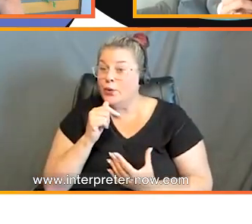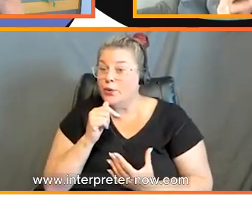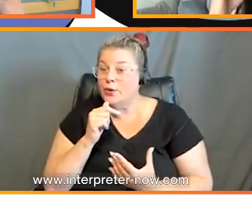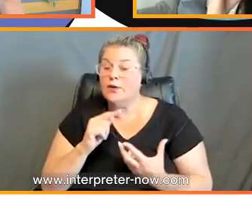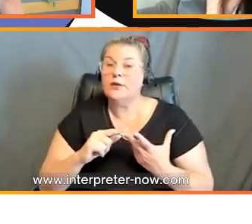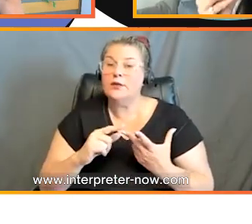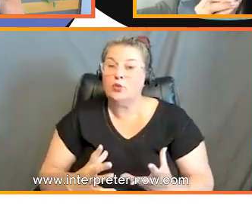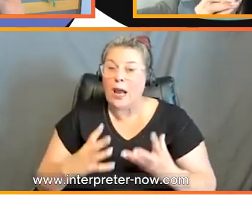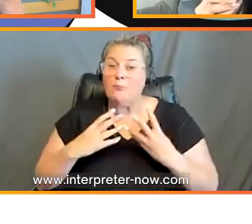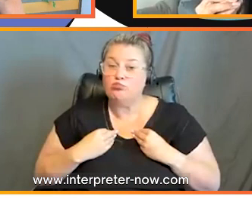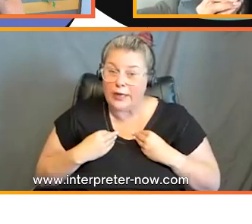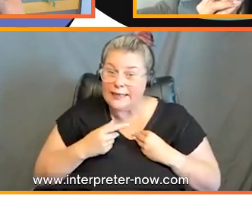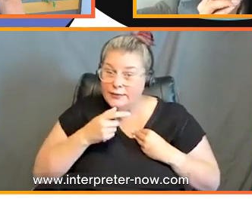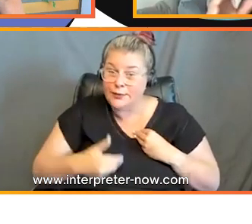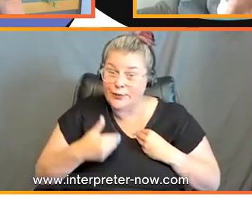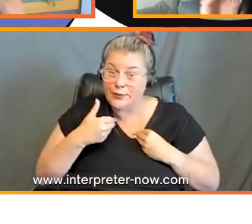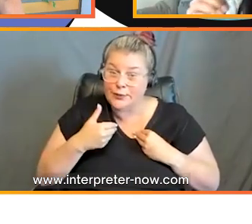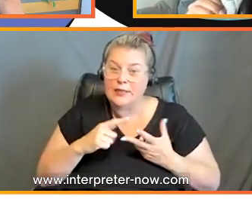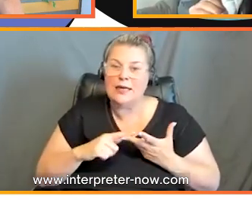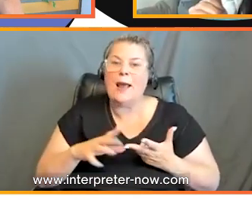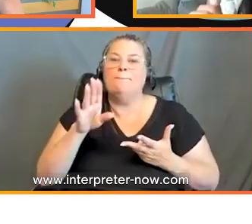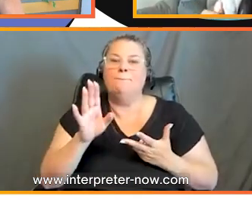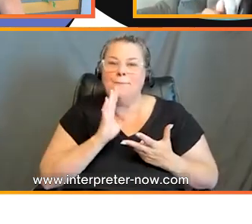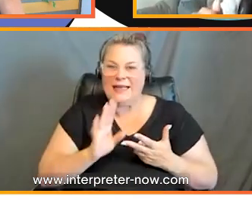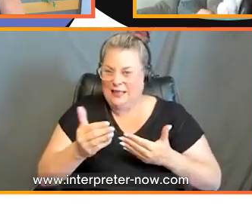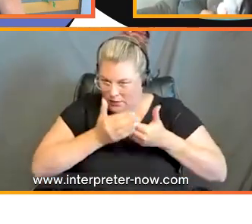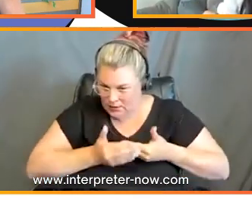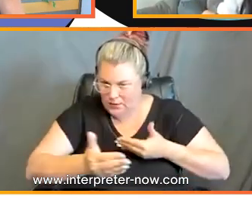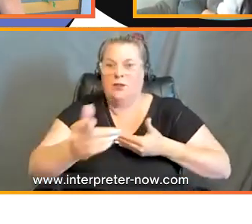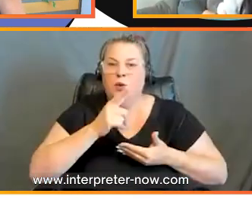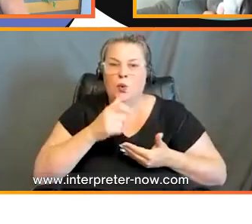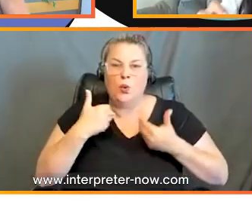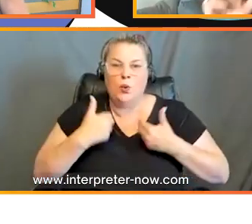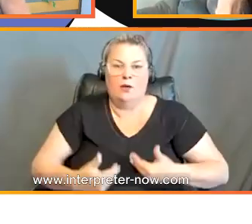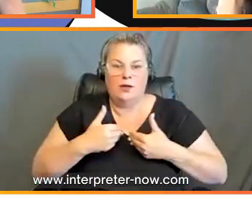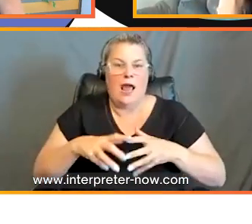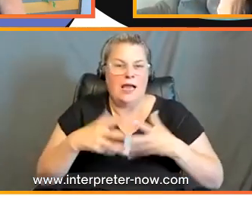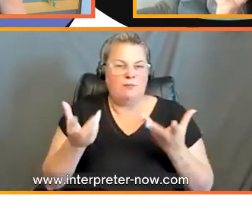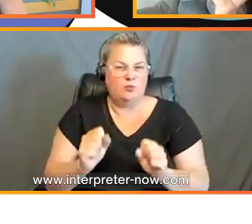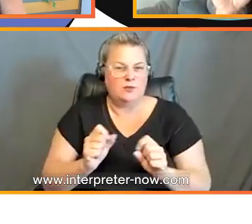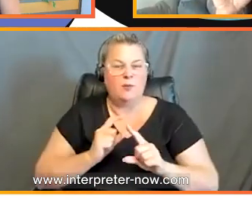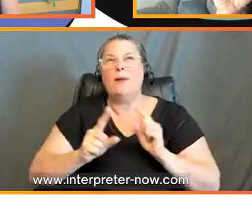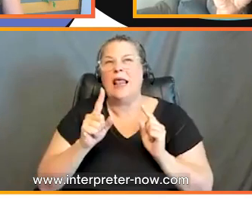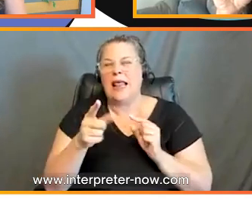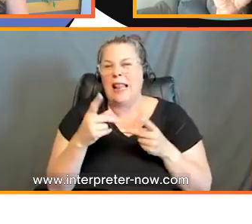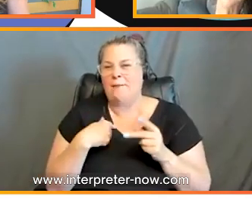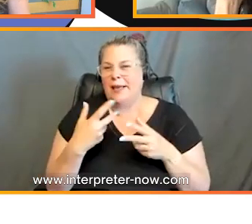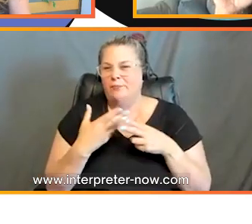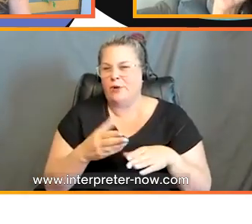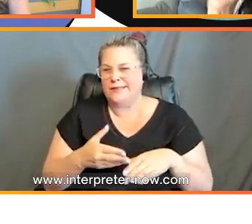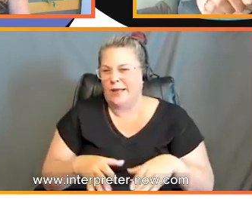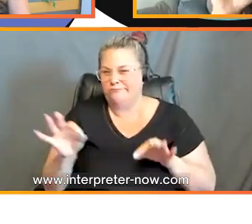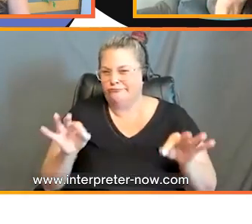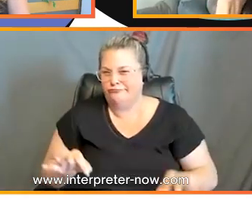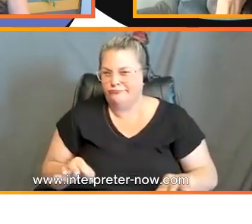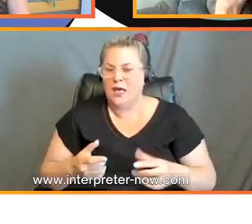are, and to be who we are as much as possible. But let me break this down a little bit. Authenticity is about the